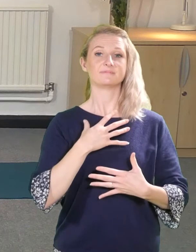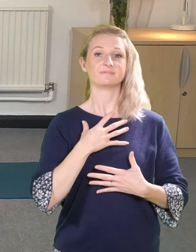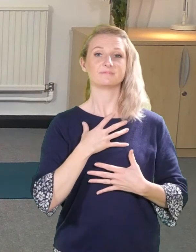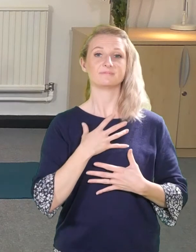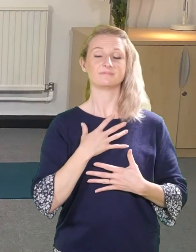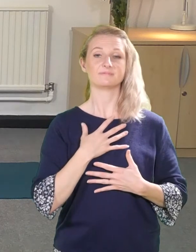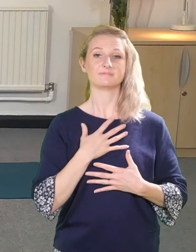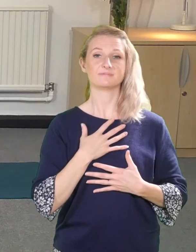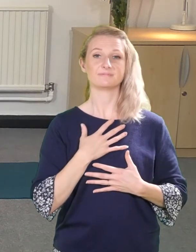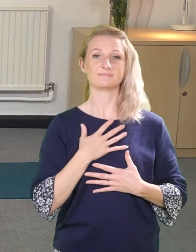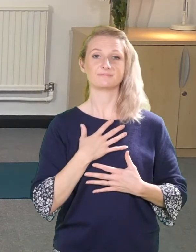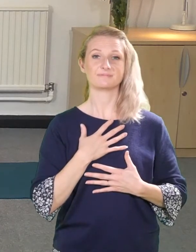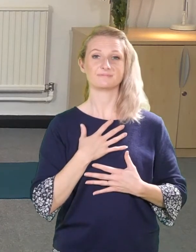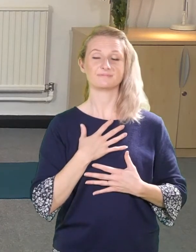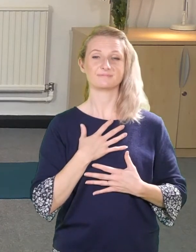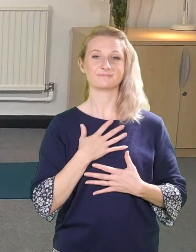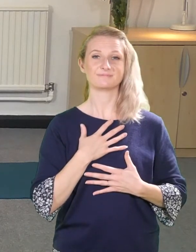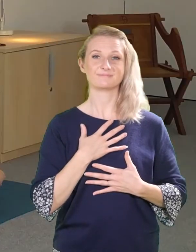Exhale.